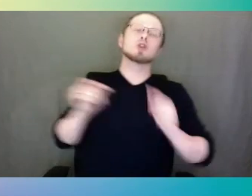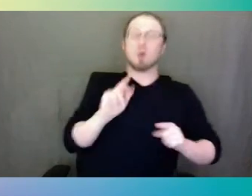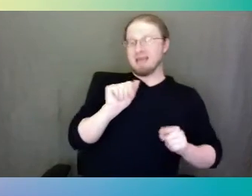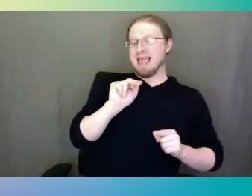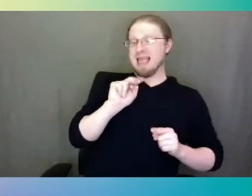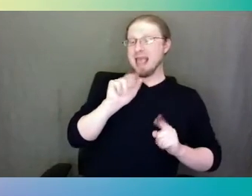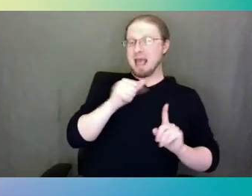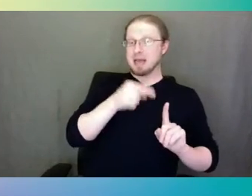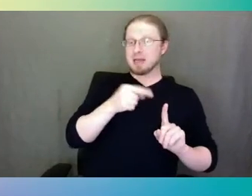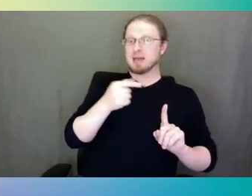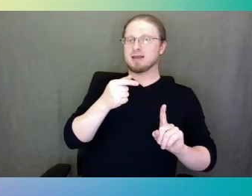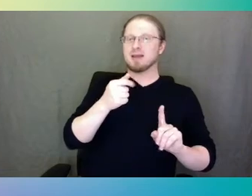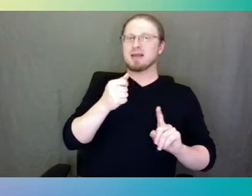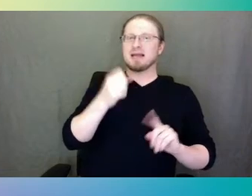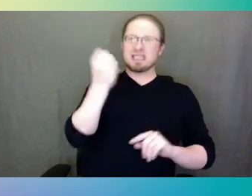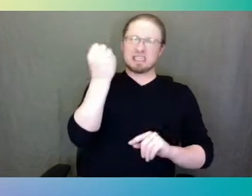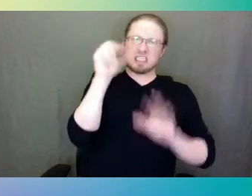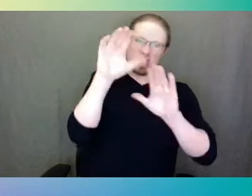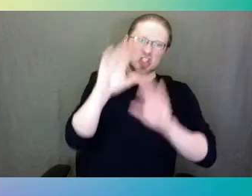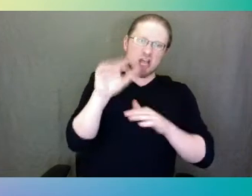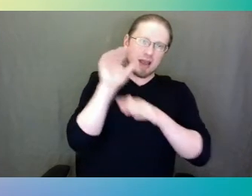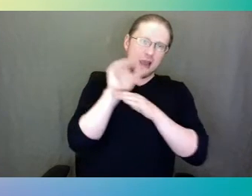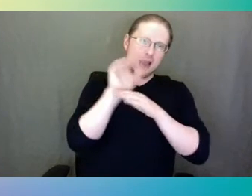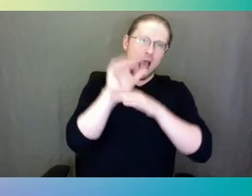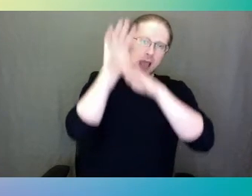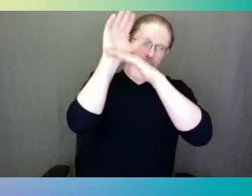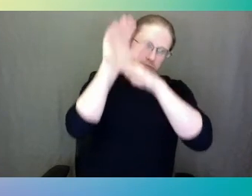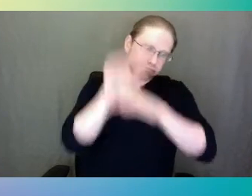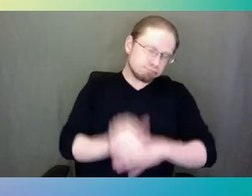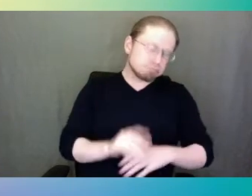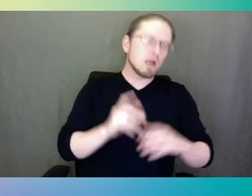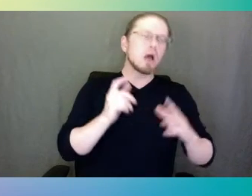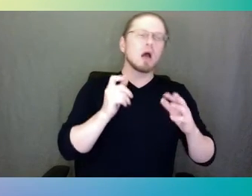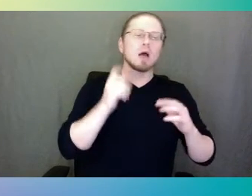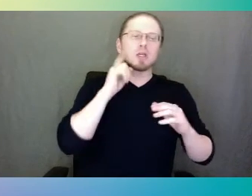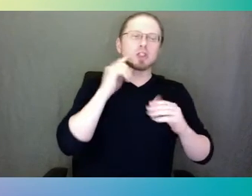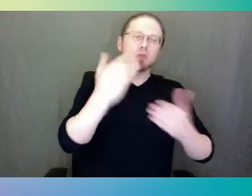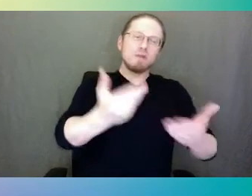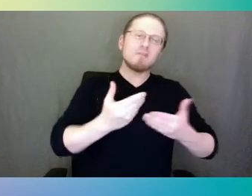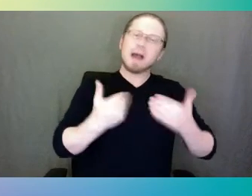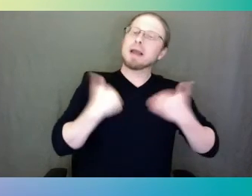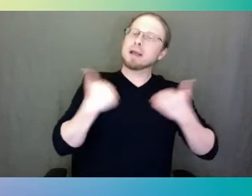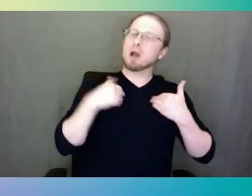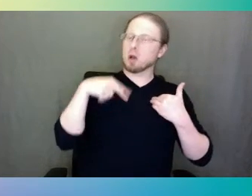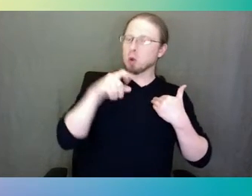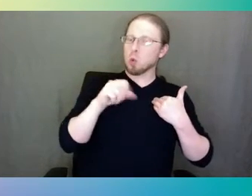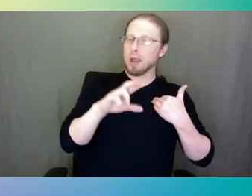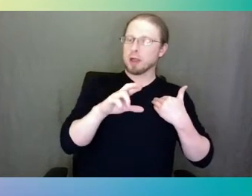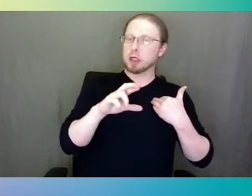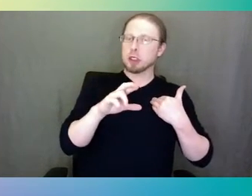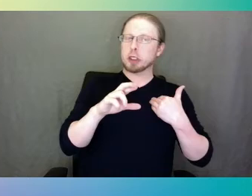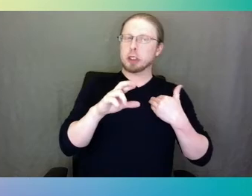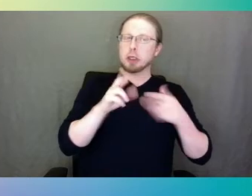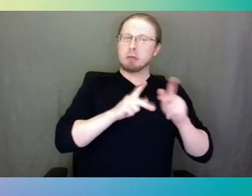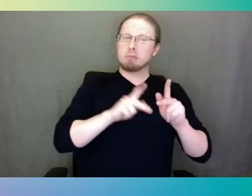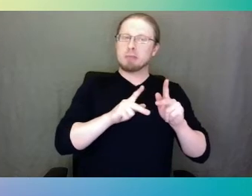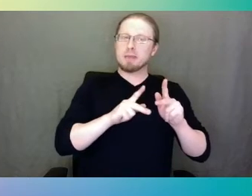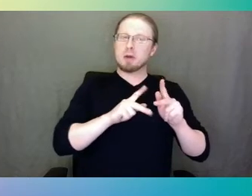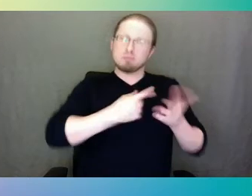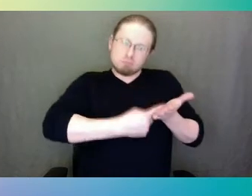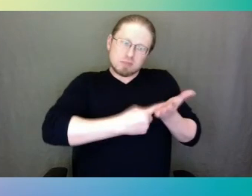Sunday night, she invited the young Quakers into her kitchen to have discussions, and she saw how bothered they were that this was happening on their